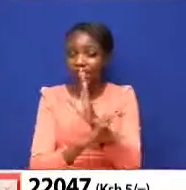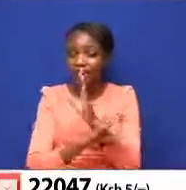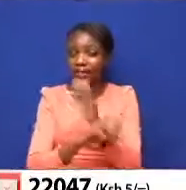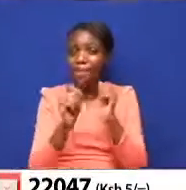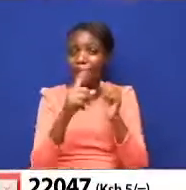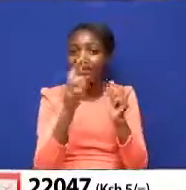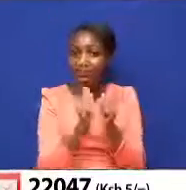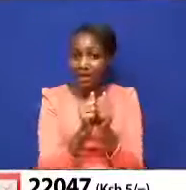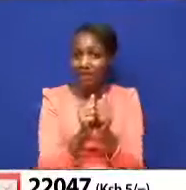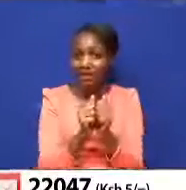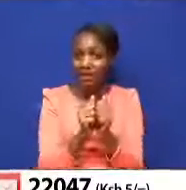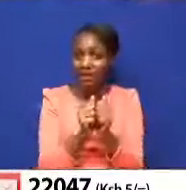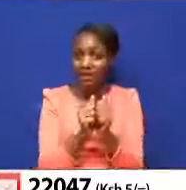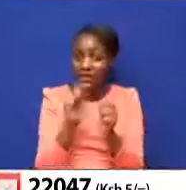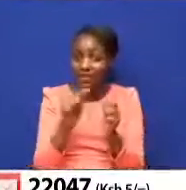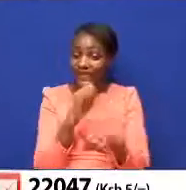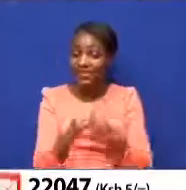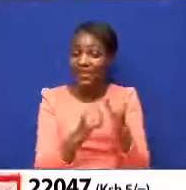in October. That's